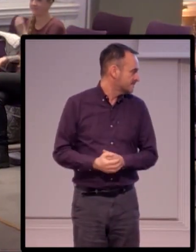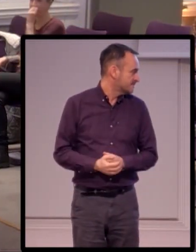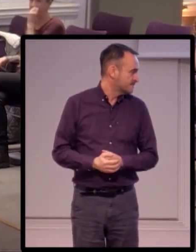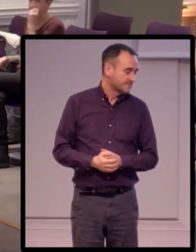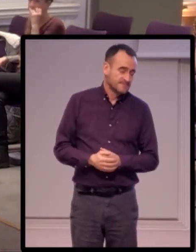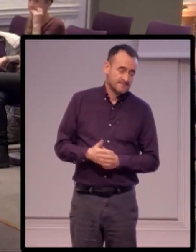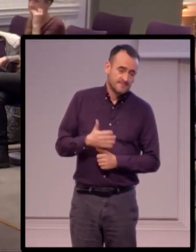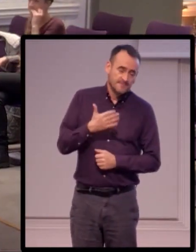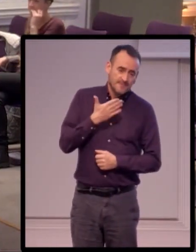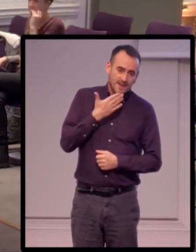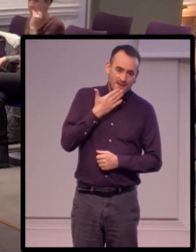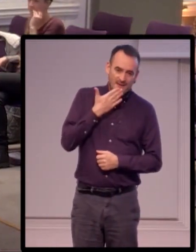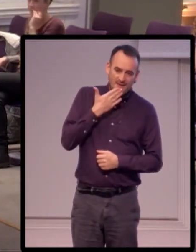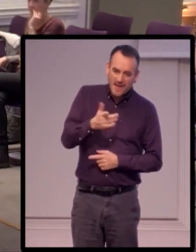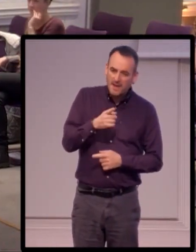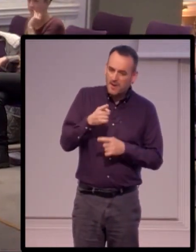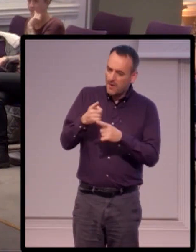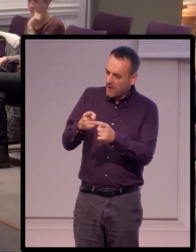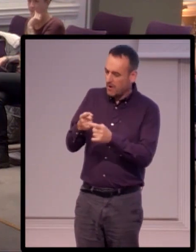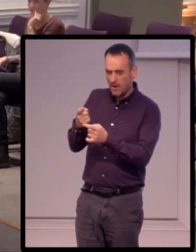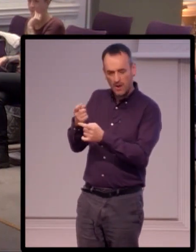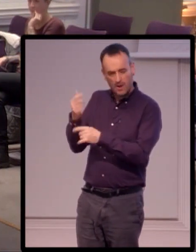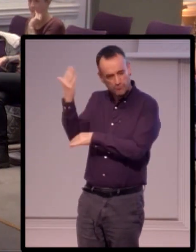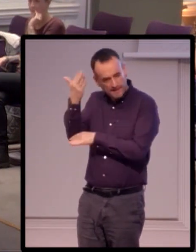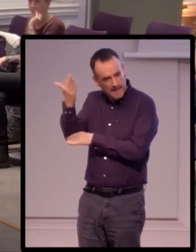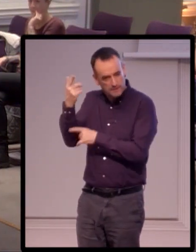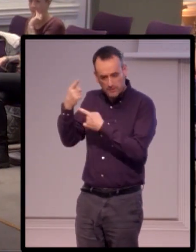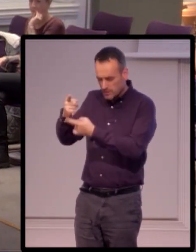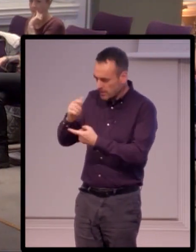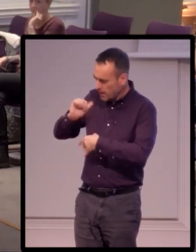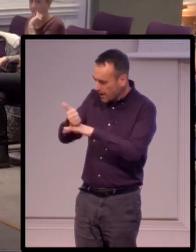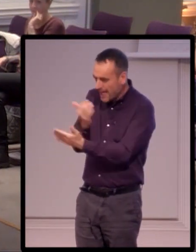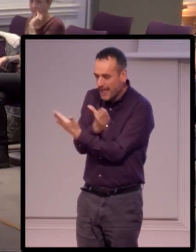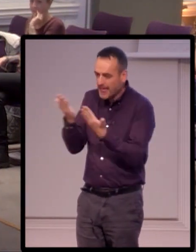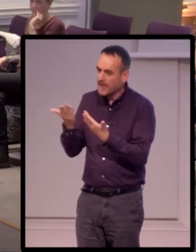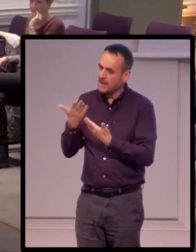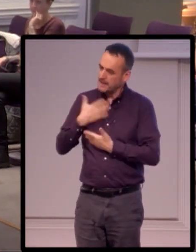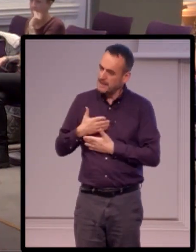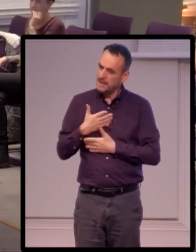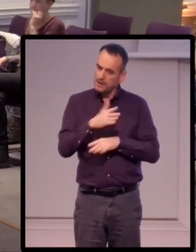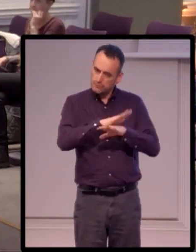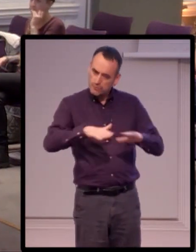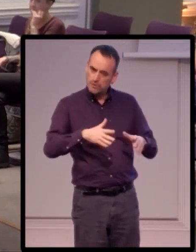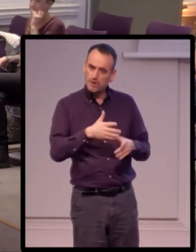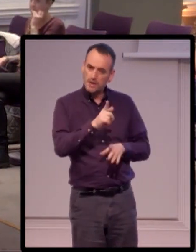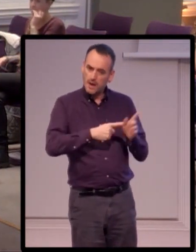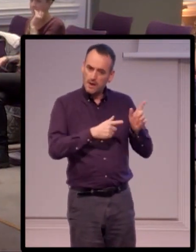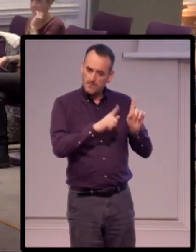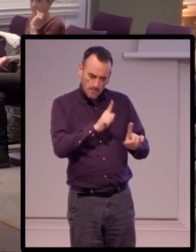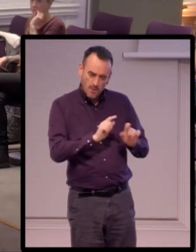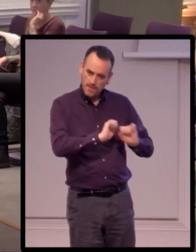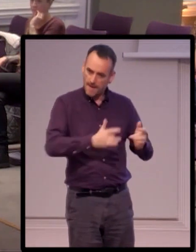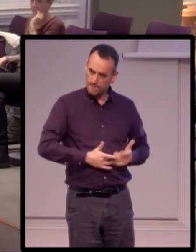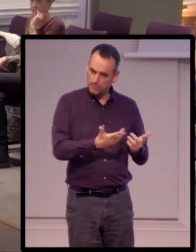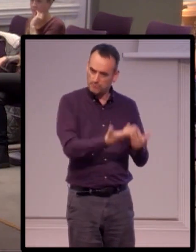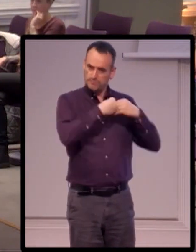Okay, thank you for that. I think that really set the scene for us about listening to children and young people. So can I just kick off the panel discussion then by